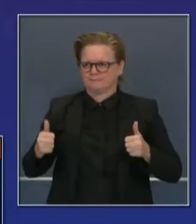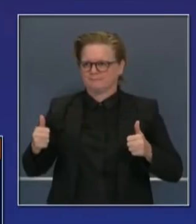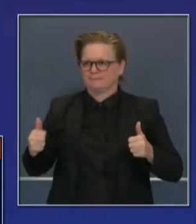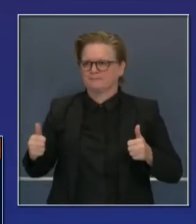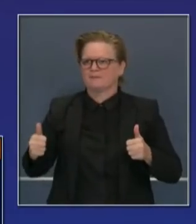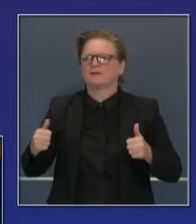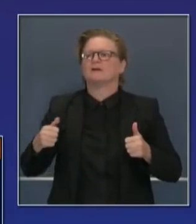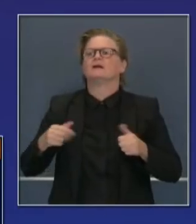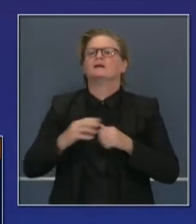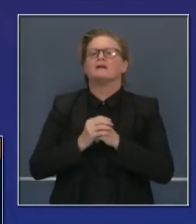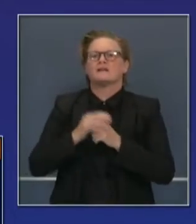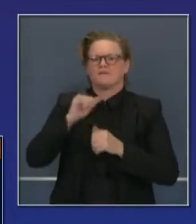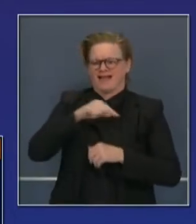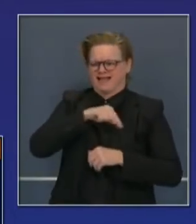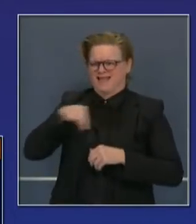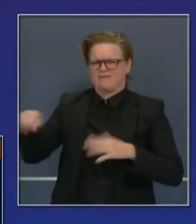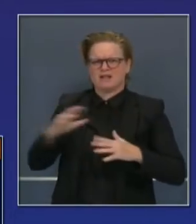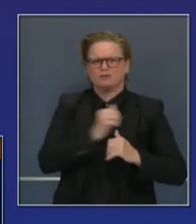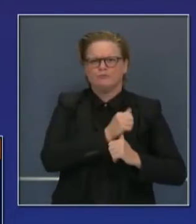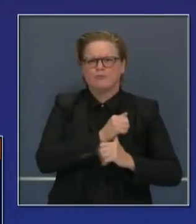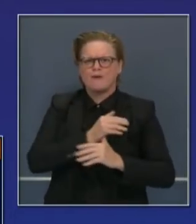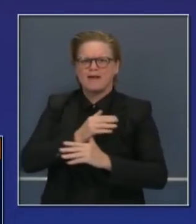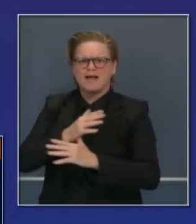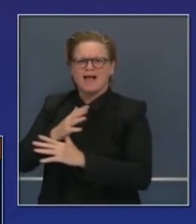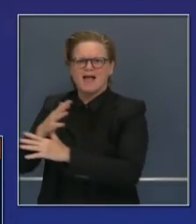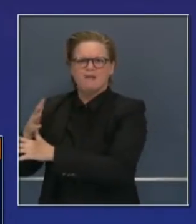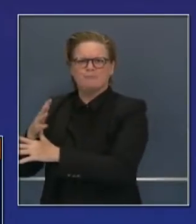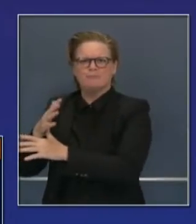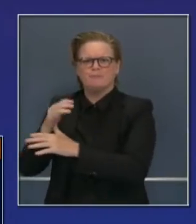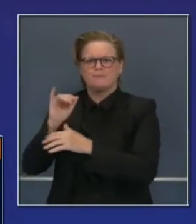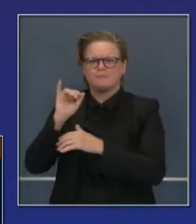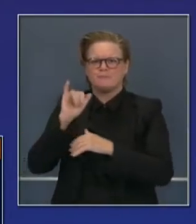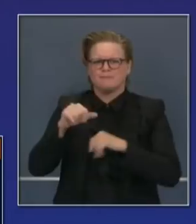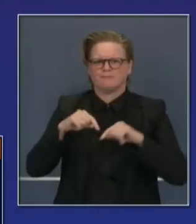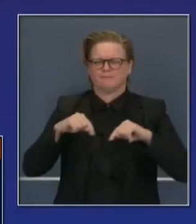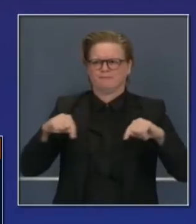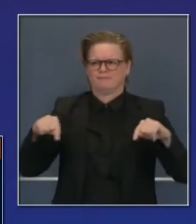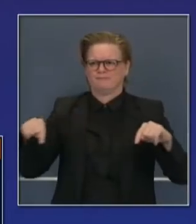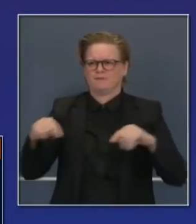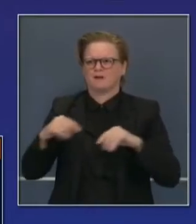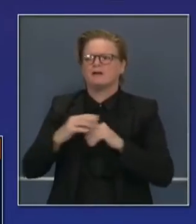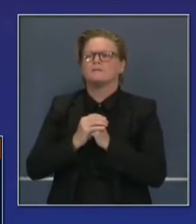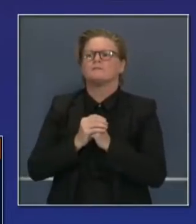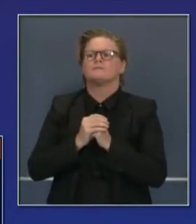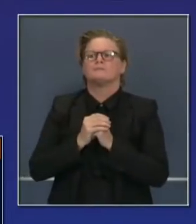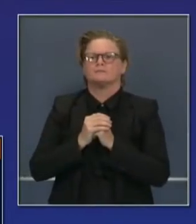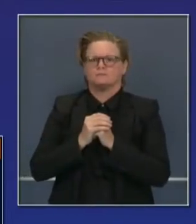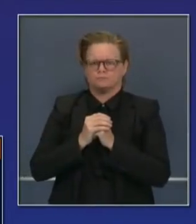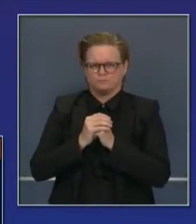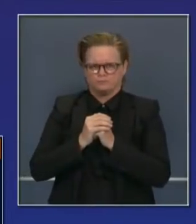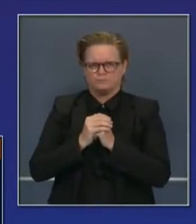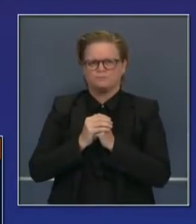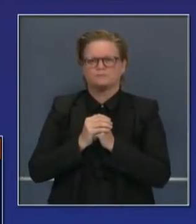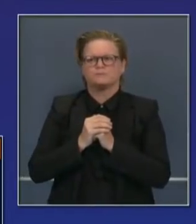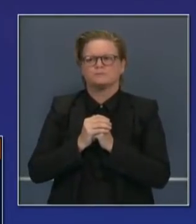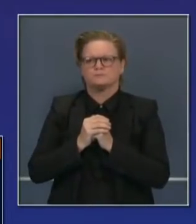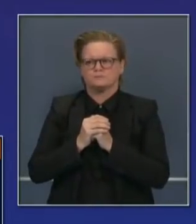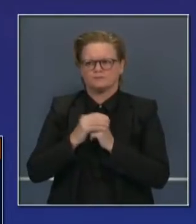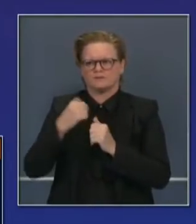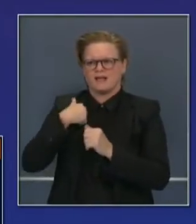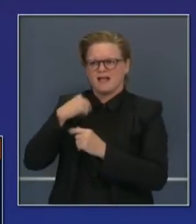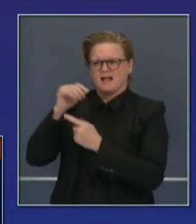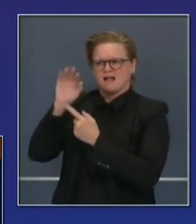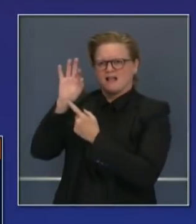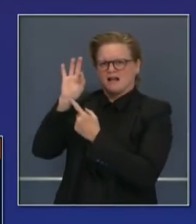to receive patients. So this is a supplement to that traditional, the second slide here, the 9 facilities in warm